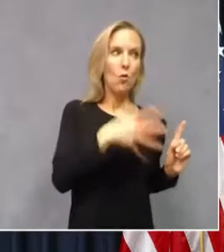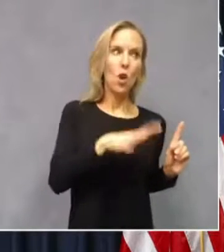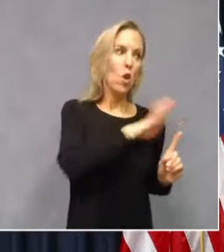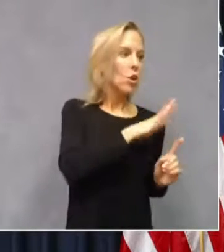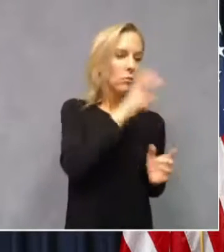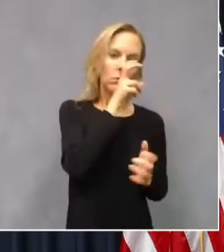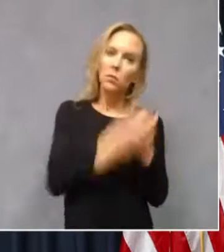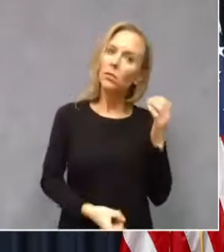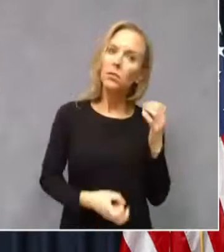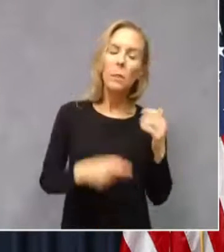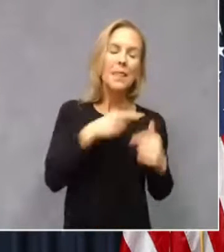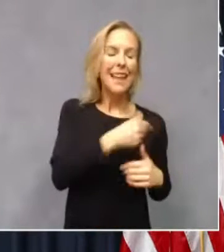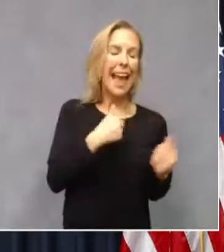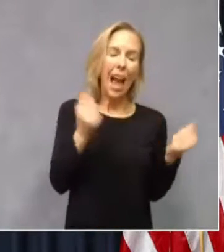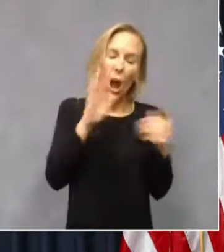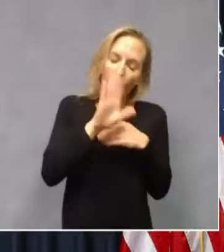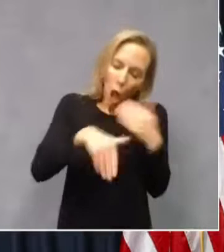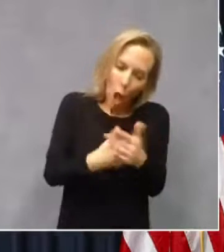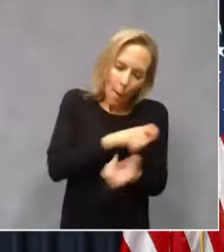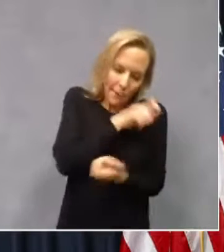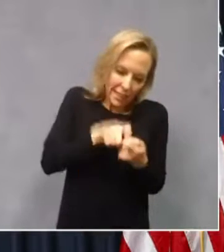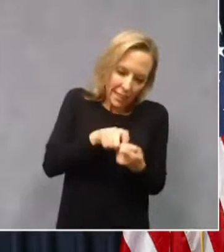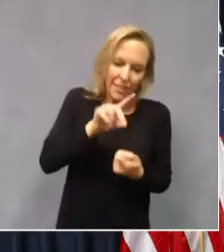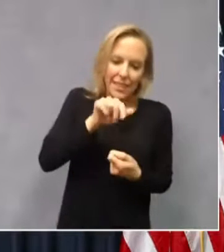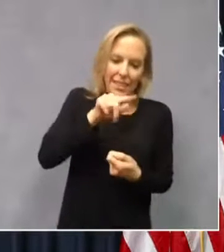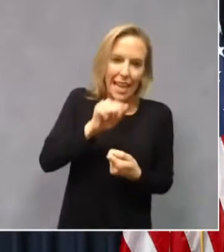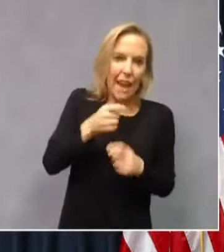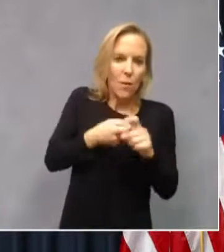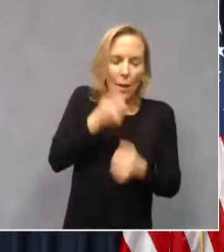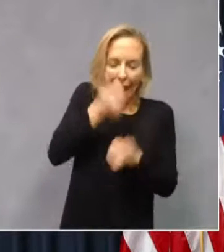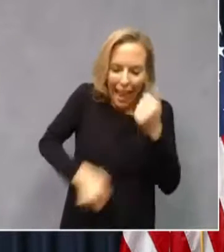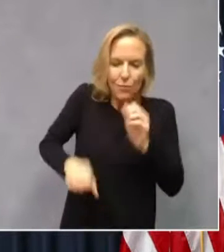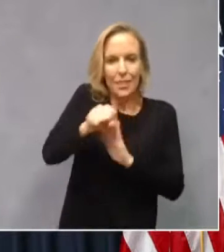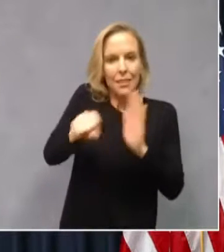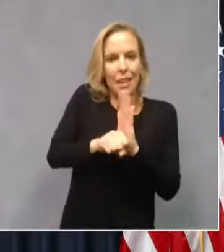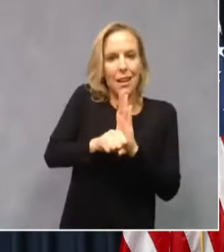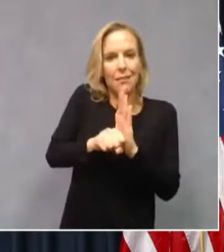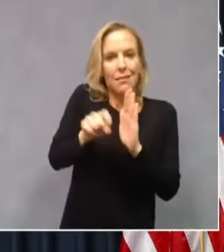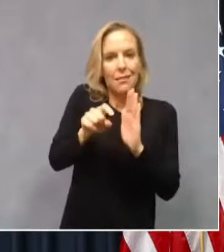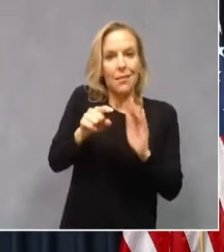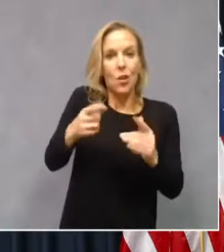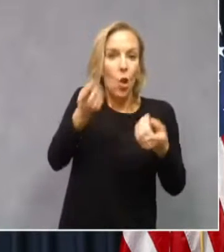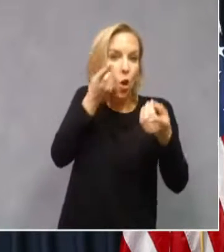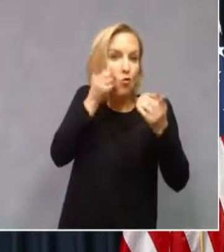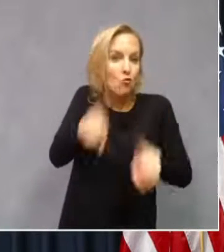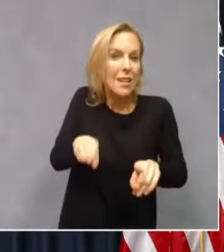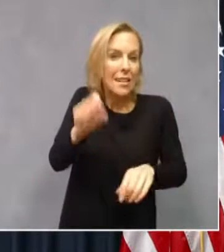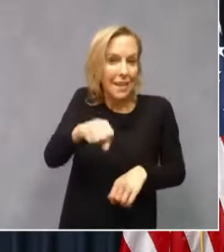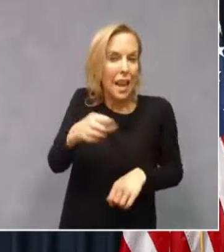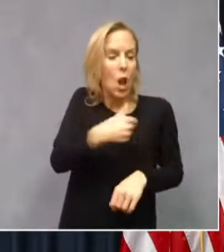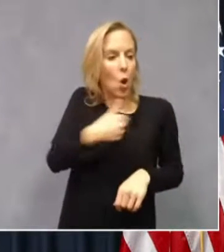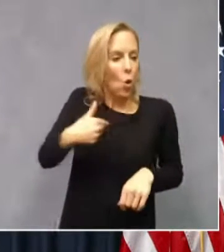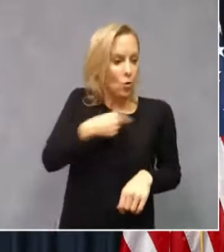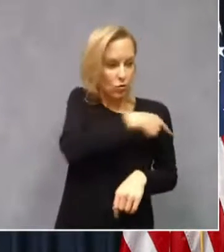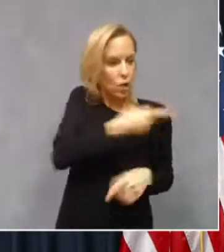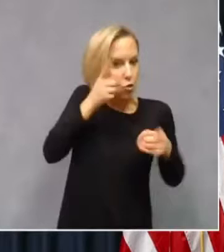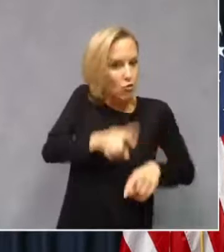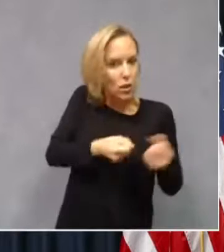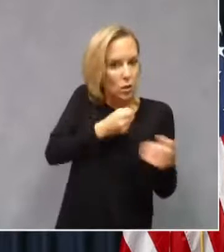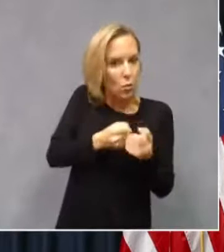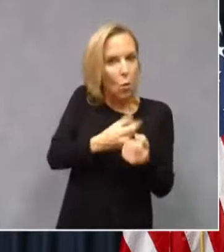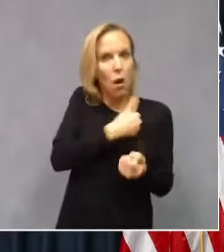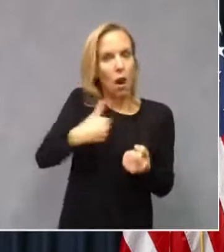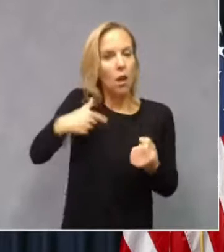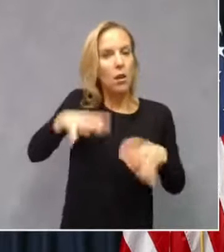data available to the federal government from every single state. Agreed that we needed to take the steps we took, and even included